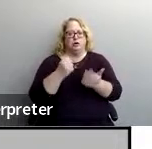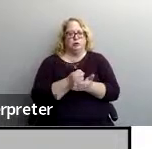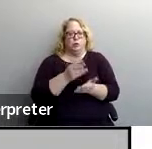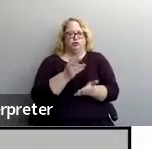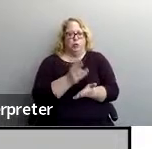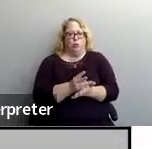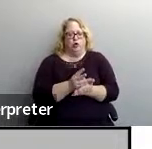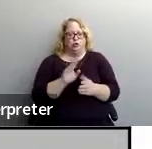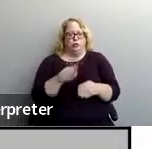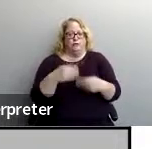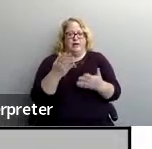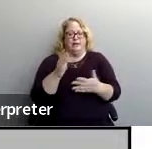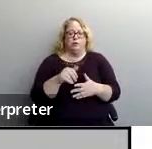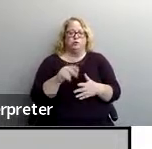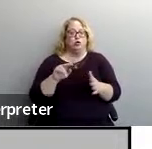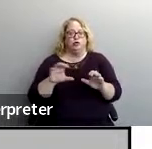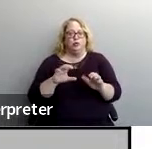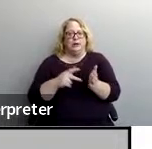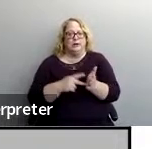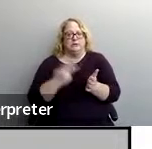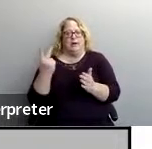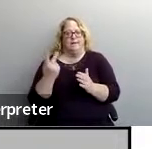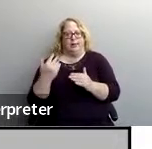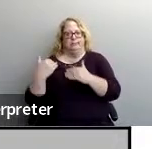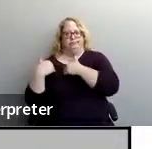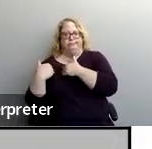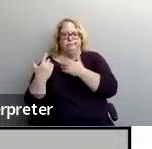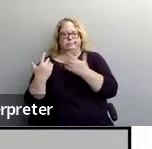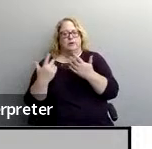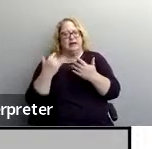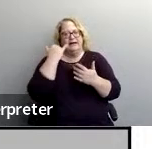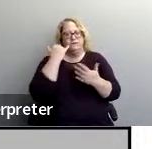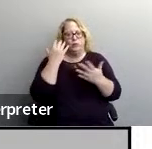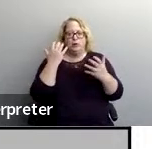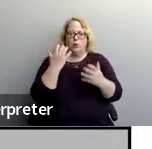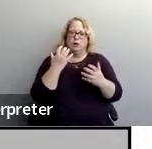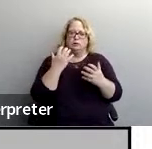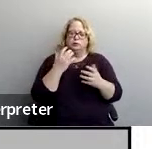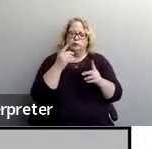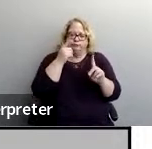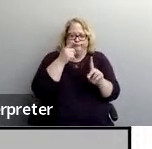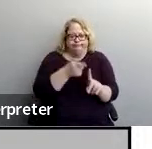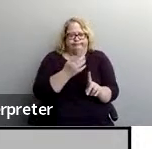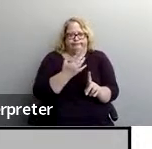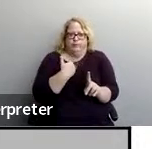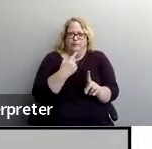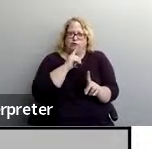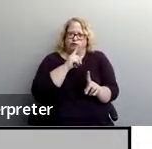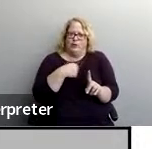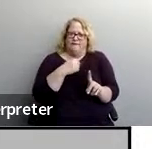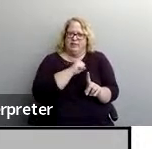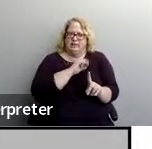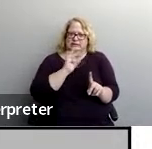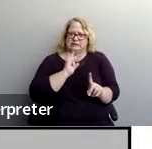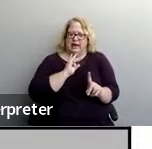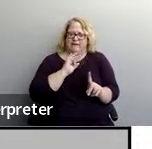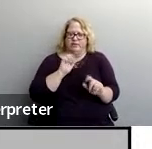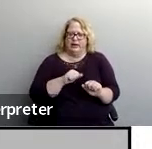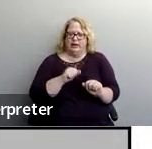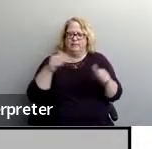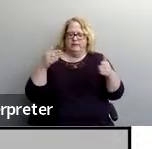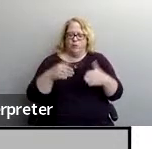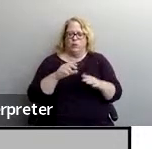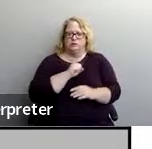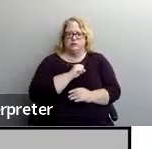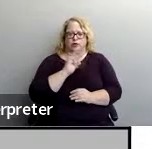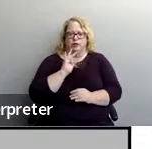workers to provide that, so they're doing double duty. And we think that if we want to be intentional, we need to make sure that we have staff that can be